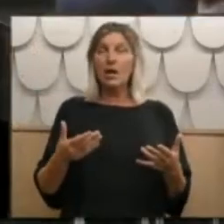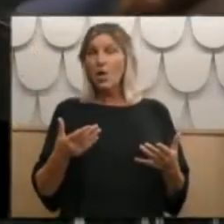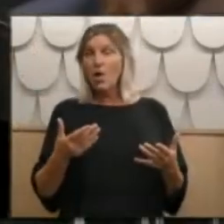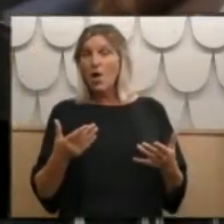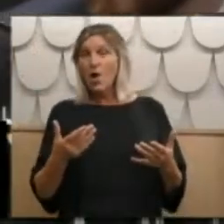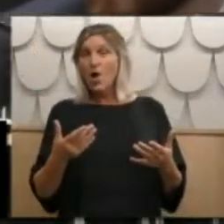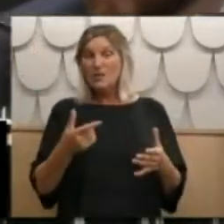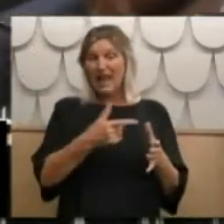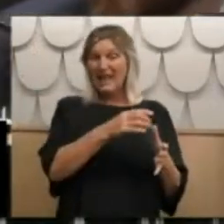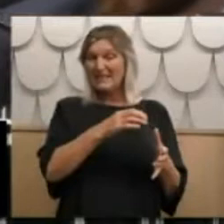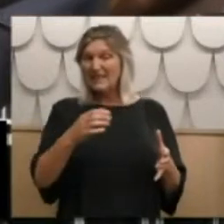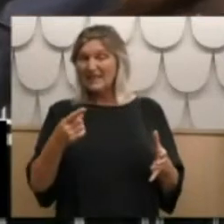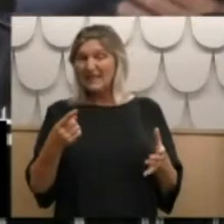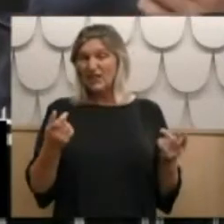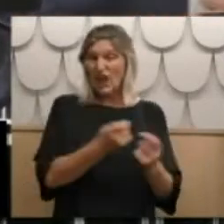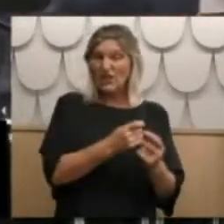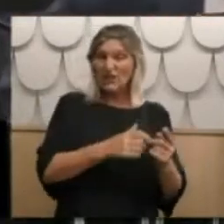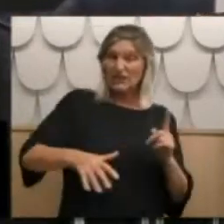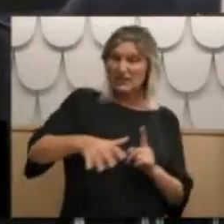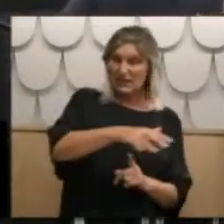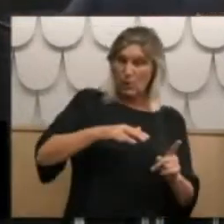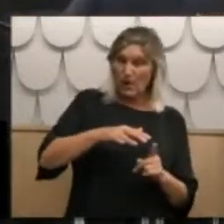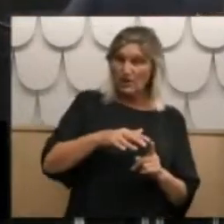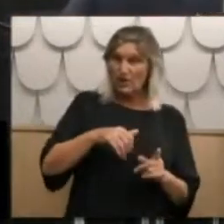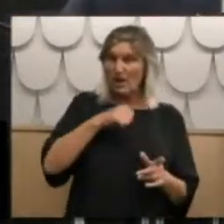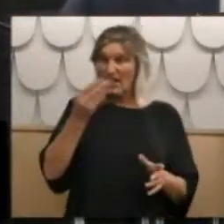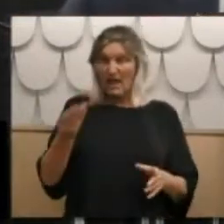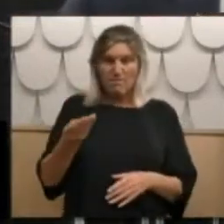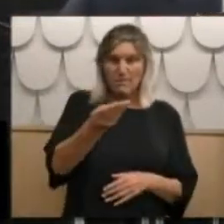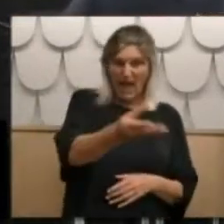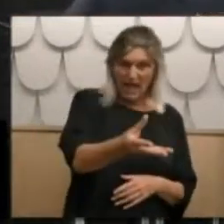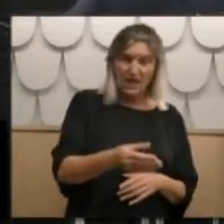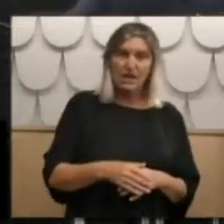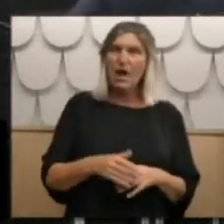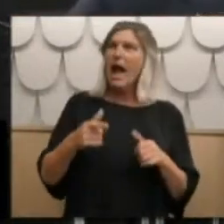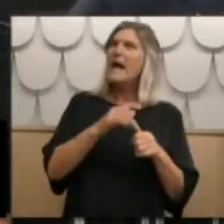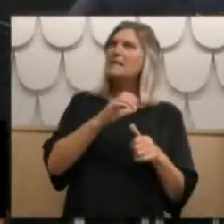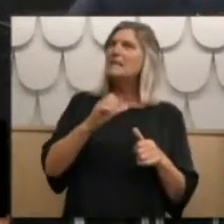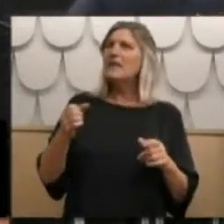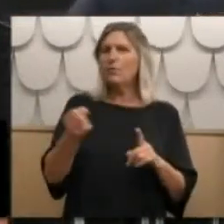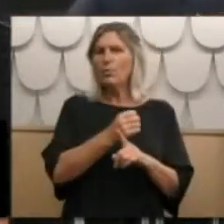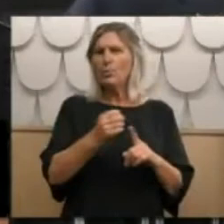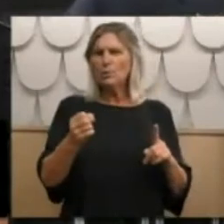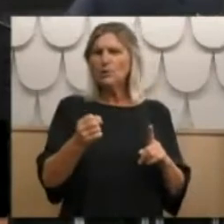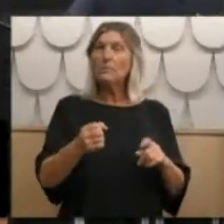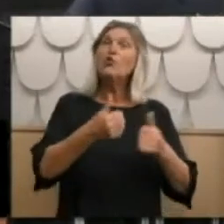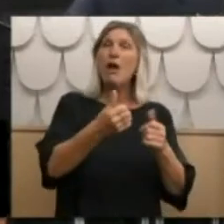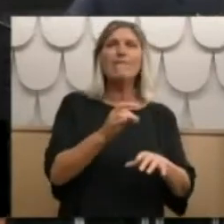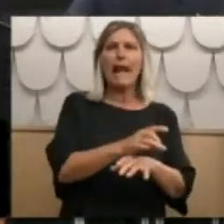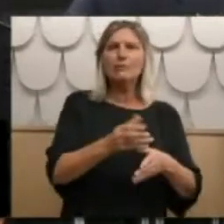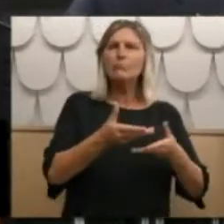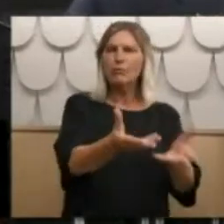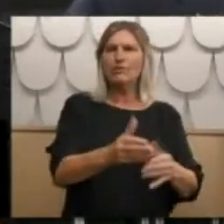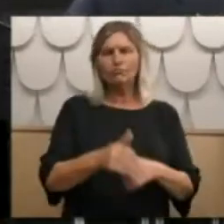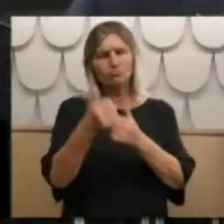ma'am. I mean, ACC for survivors of abuse, it's good on the counselling.